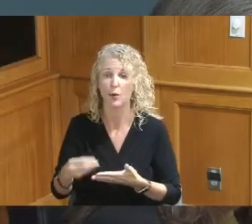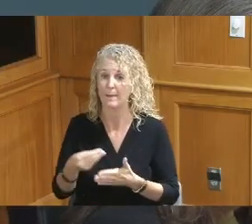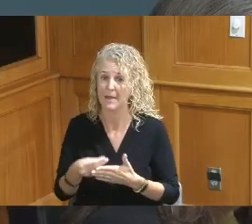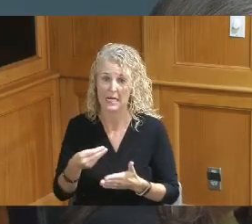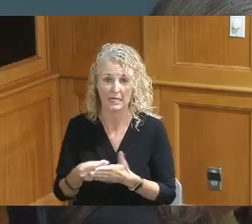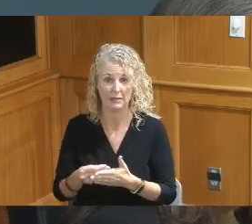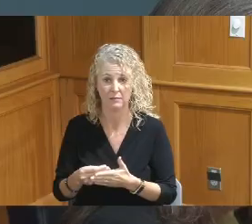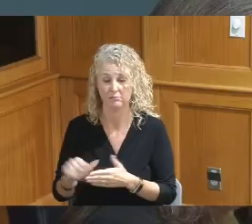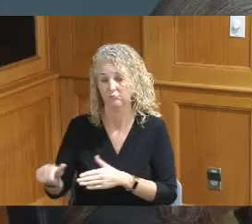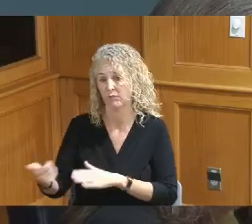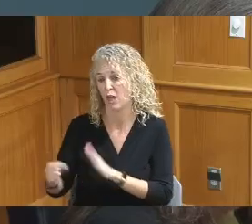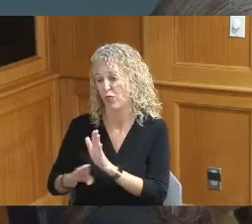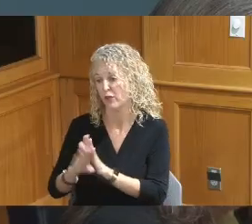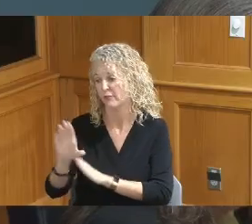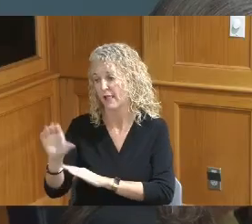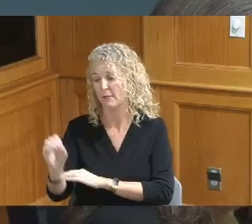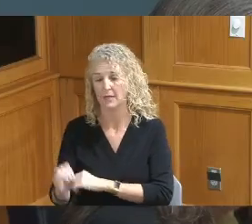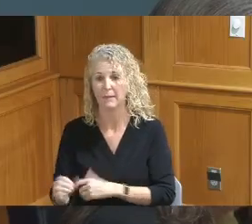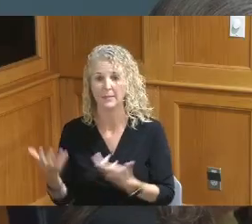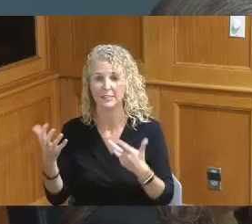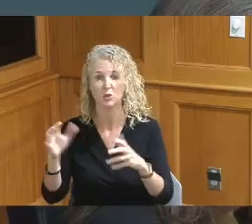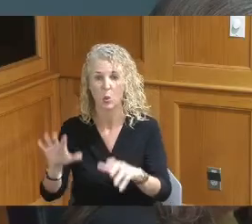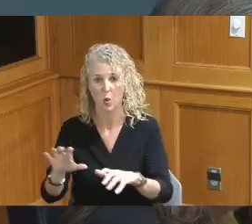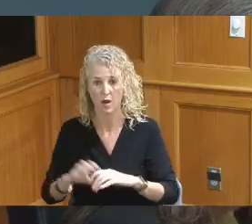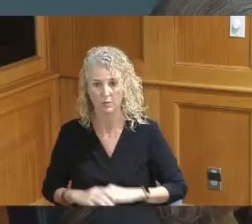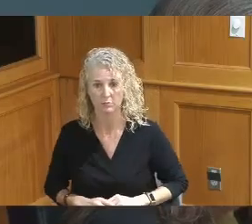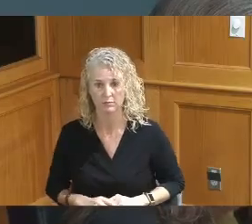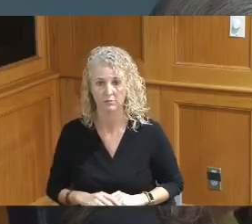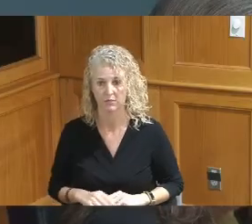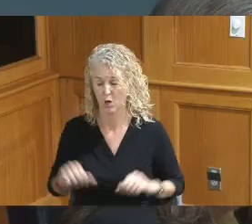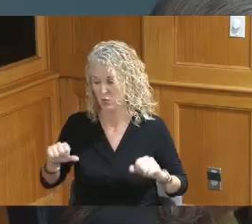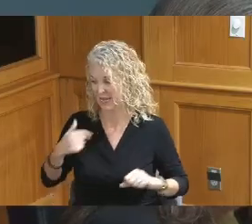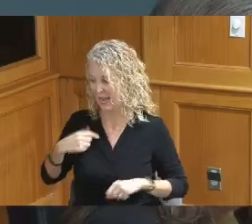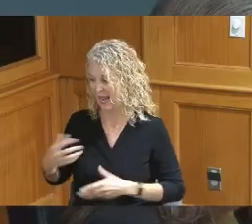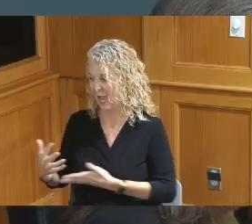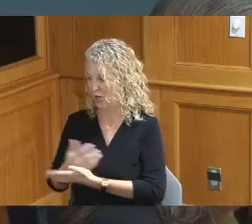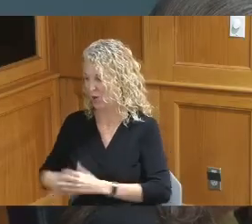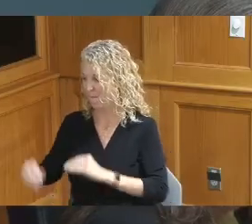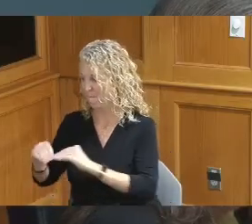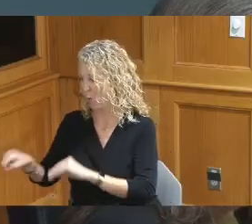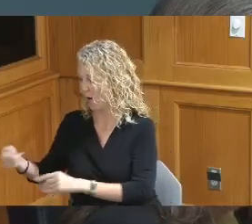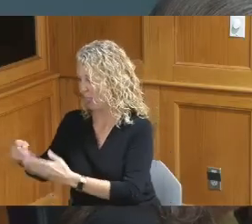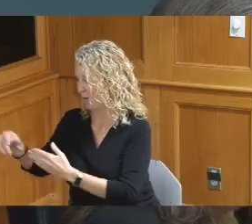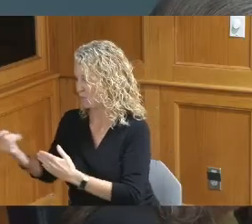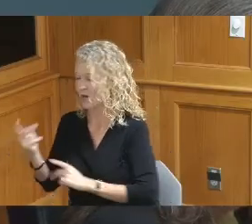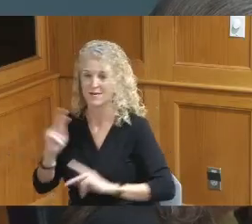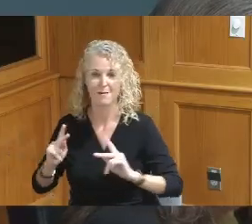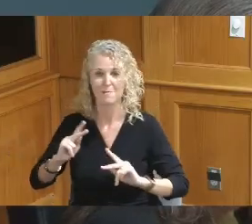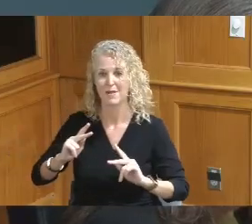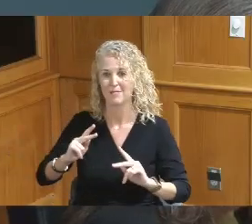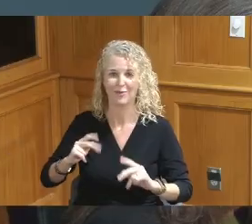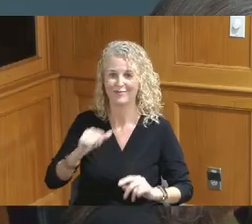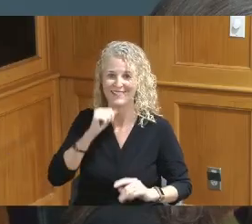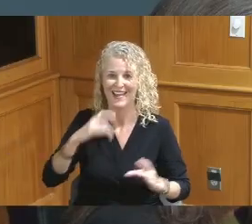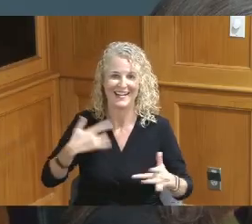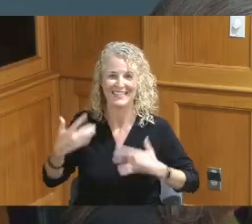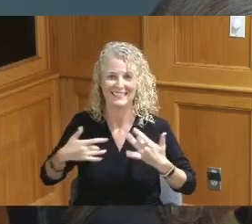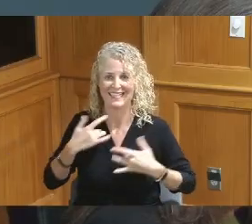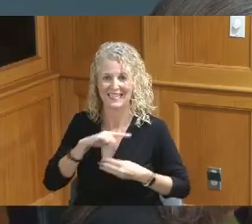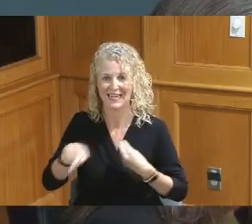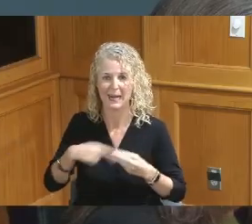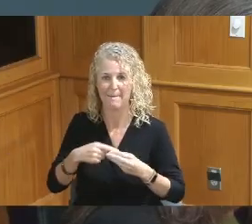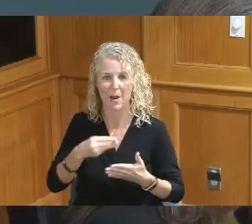at, even though we say $1 million, how much more am I gonna make? People are not excited as it relates to